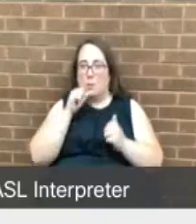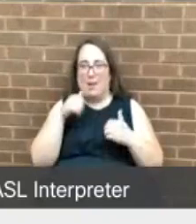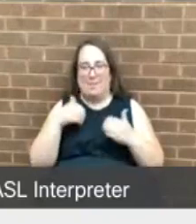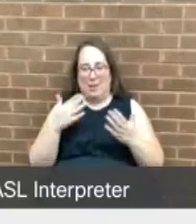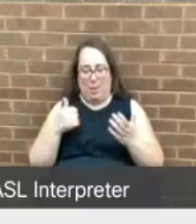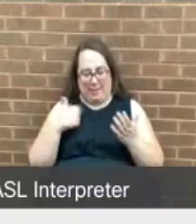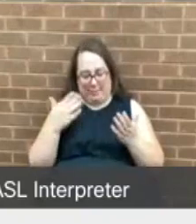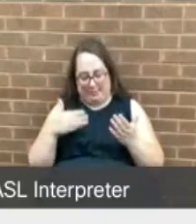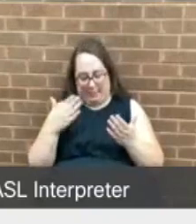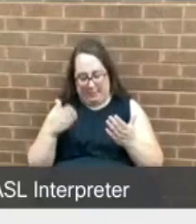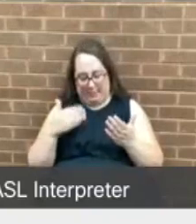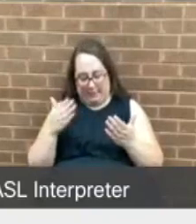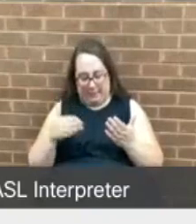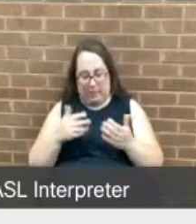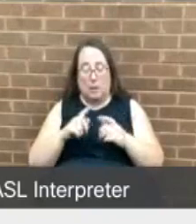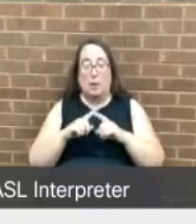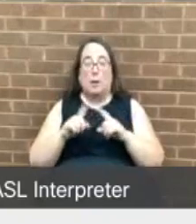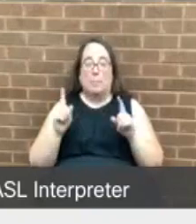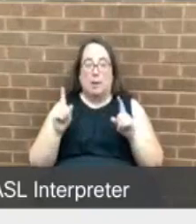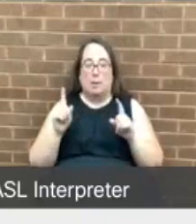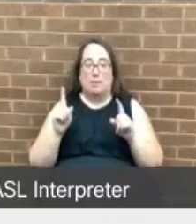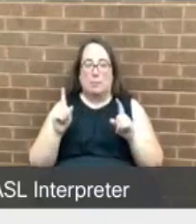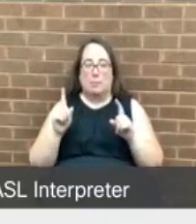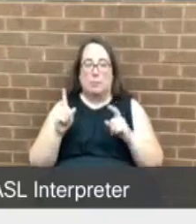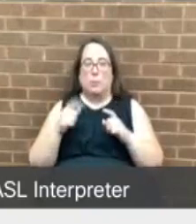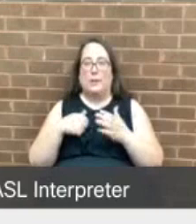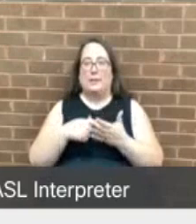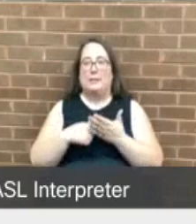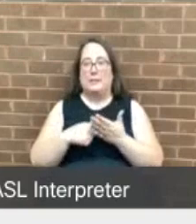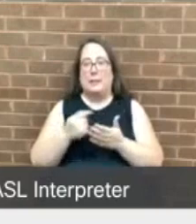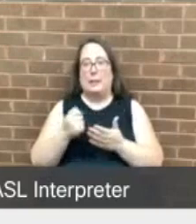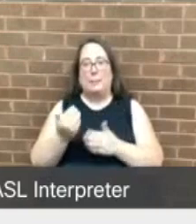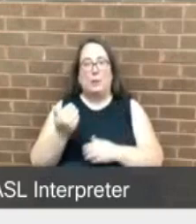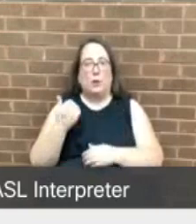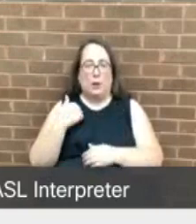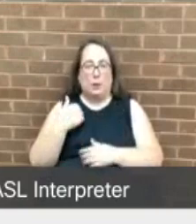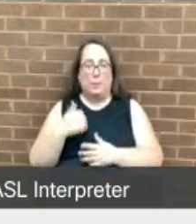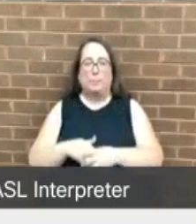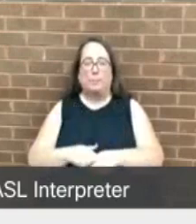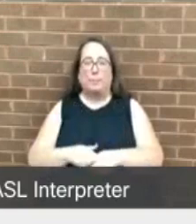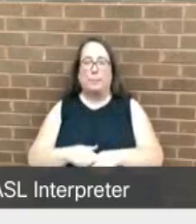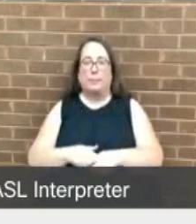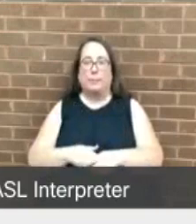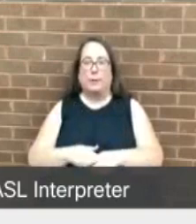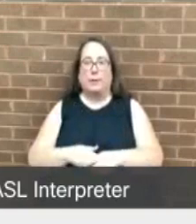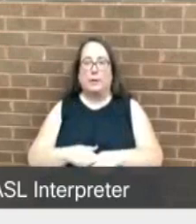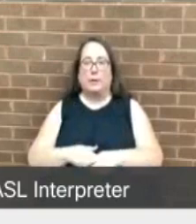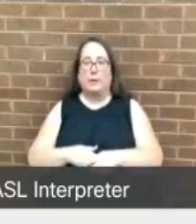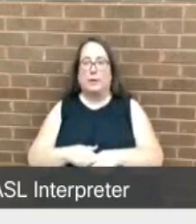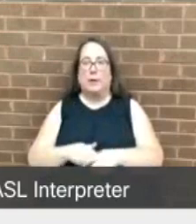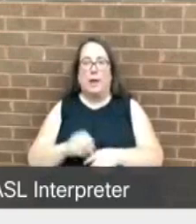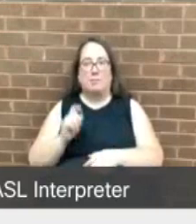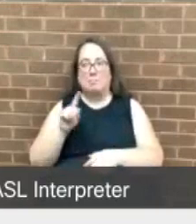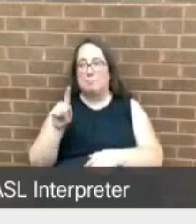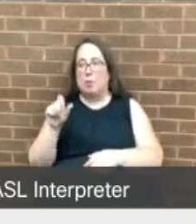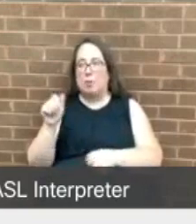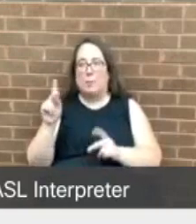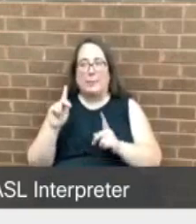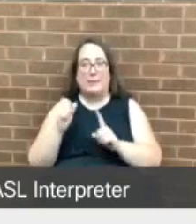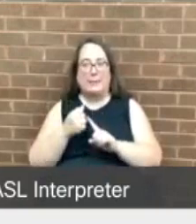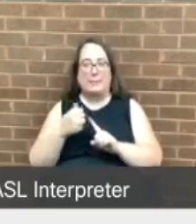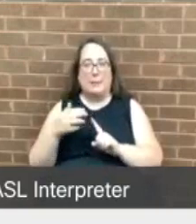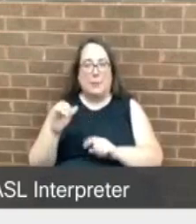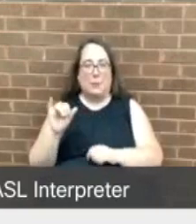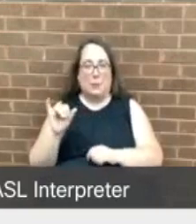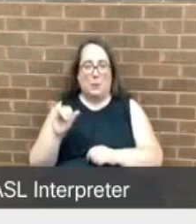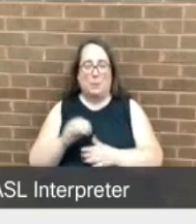through my materials. But what we discussed a little bit earlier on this call, and Administrator Smith can expand on it as well,